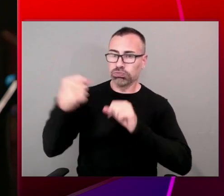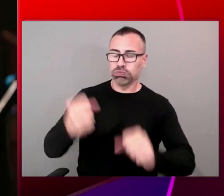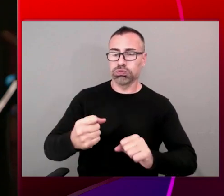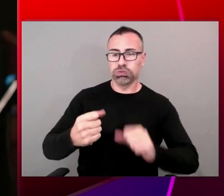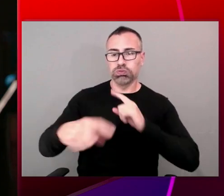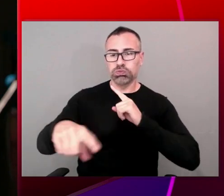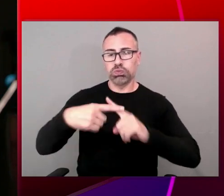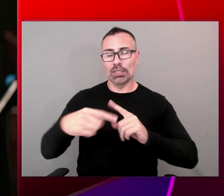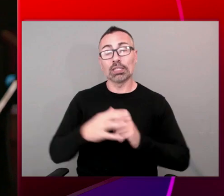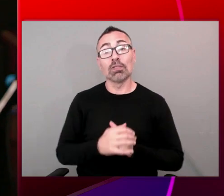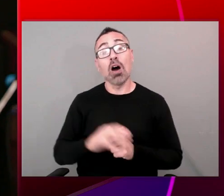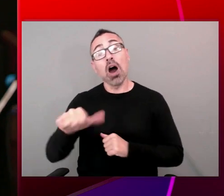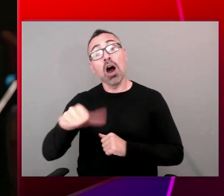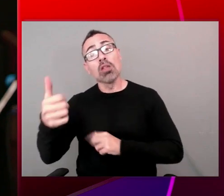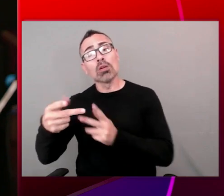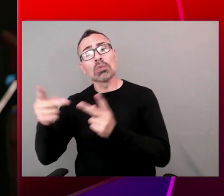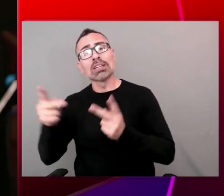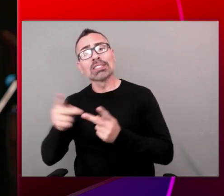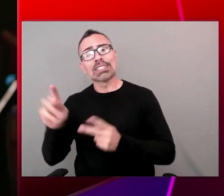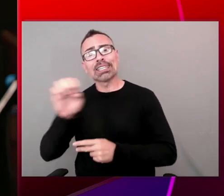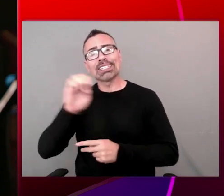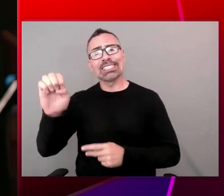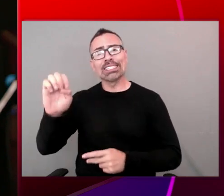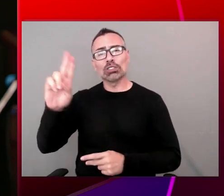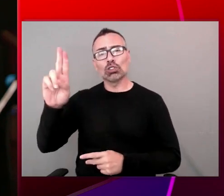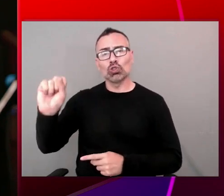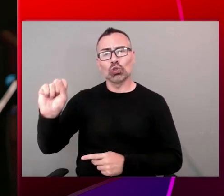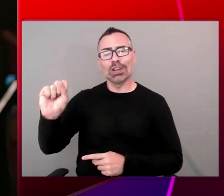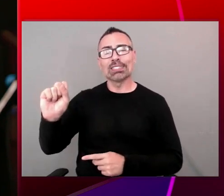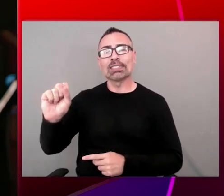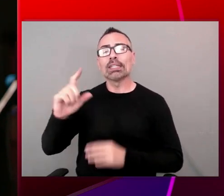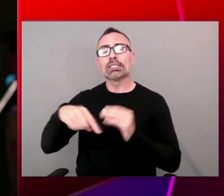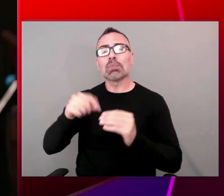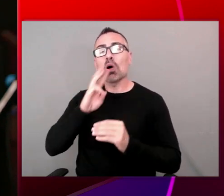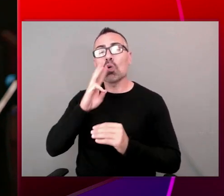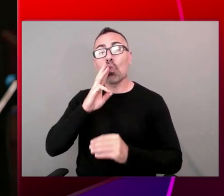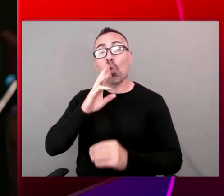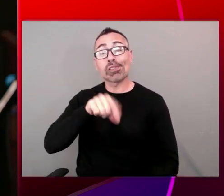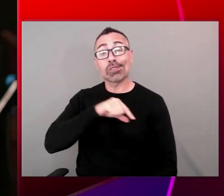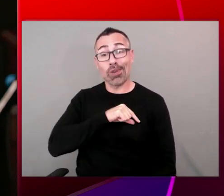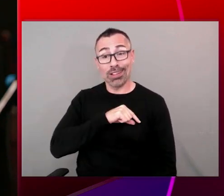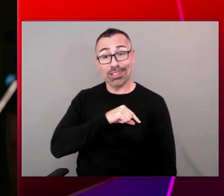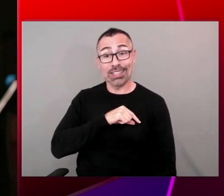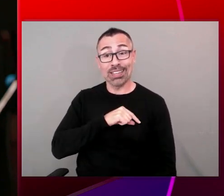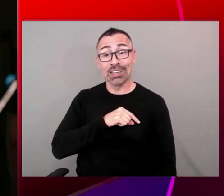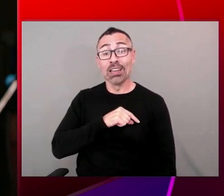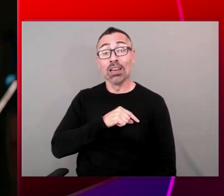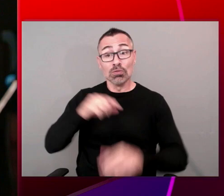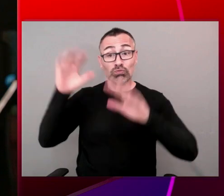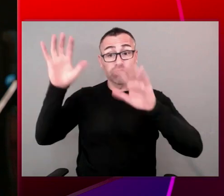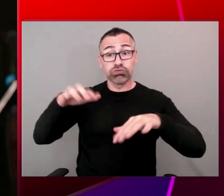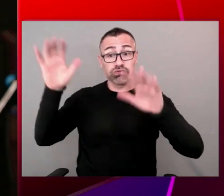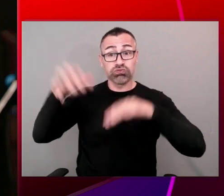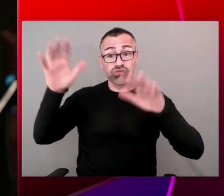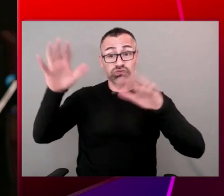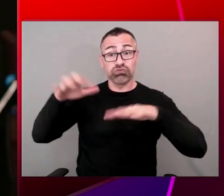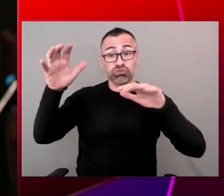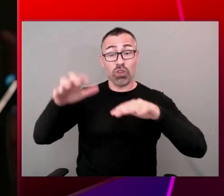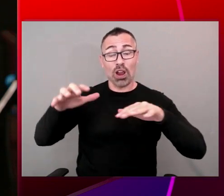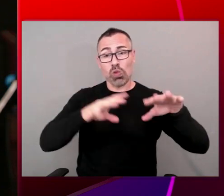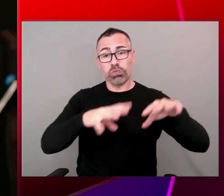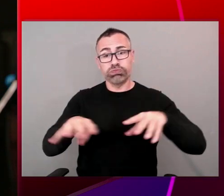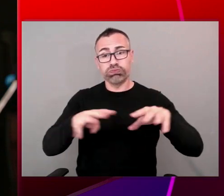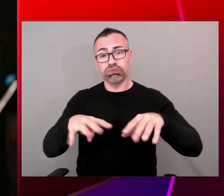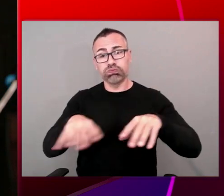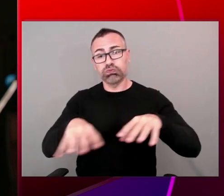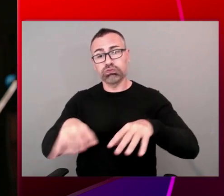the eastern US, it's more about, it rains a lot, and you get runoff, and that runoff carries all the bad stuff on the roads and parking lots